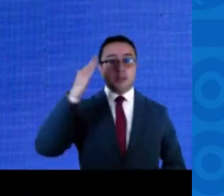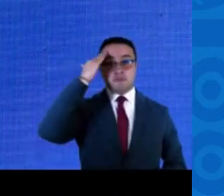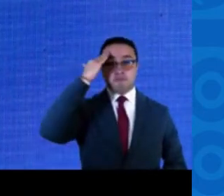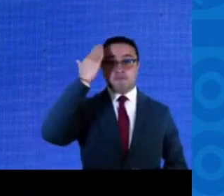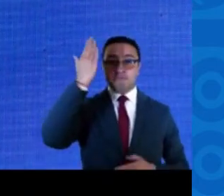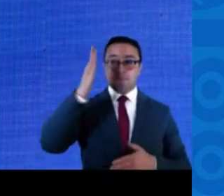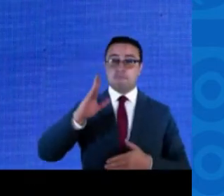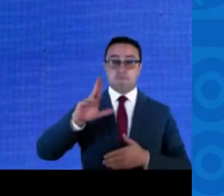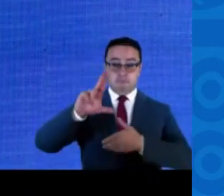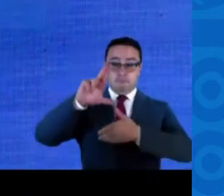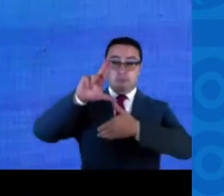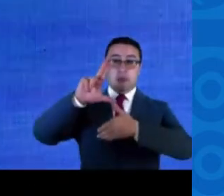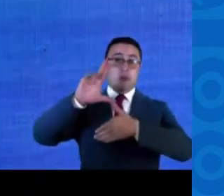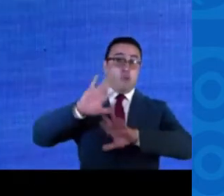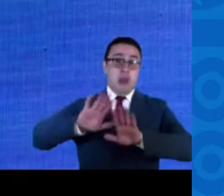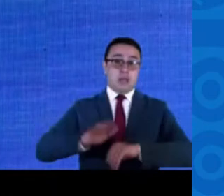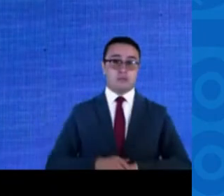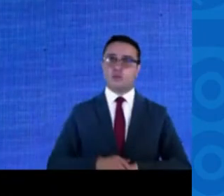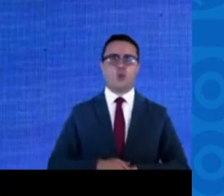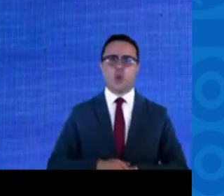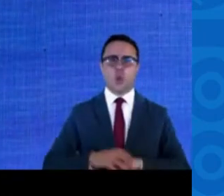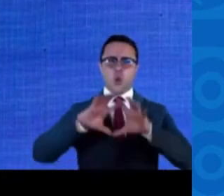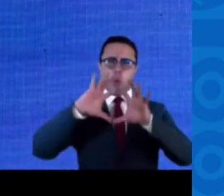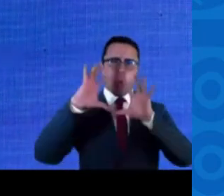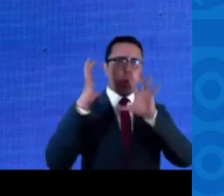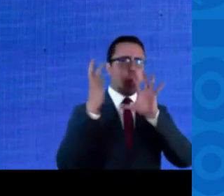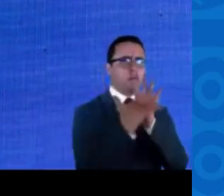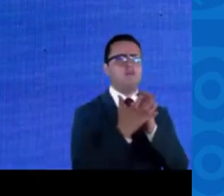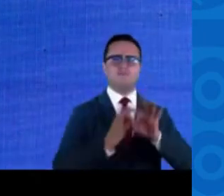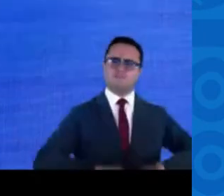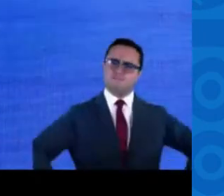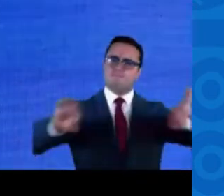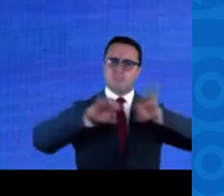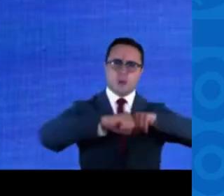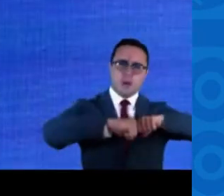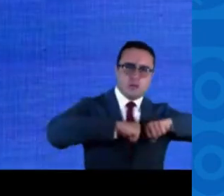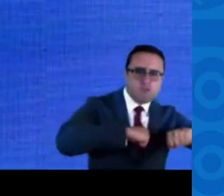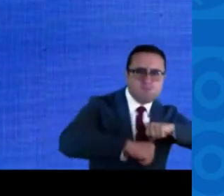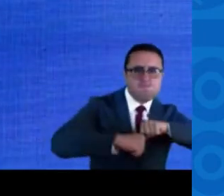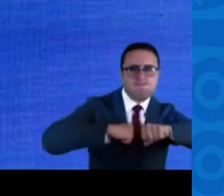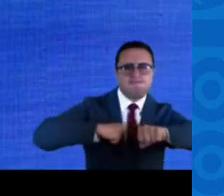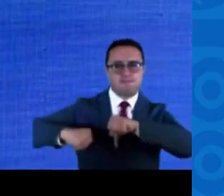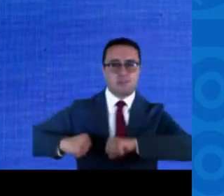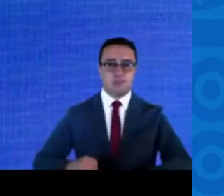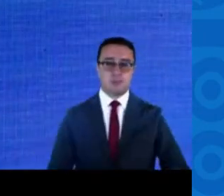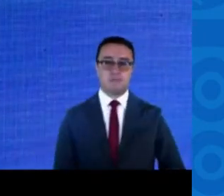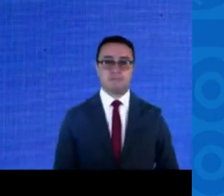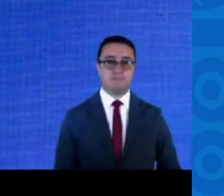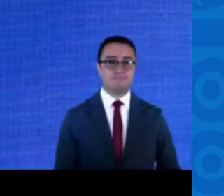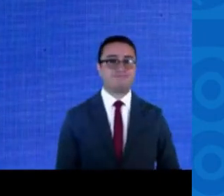which transcends the region and which encompasses the entire world.